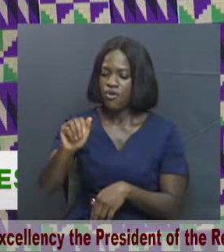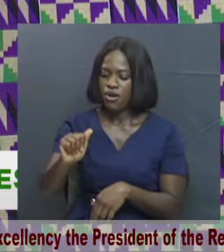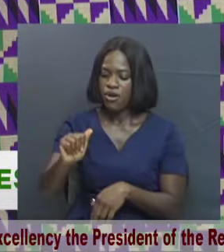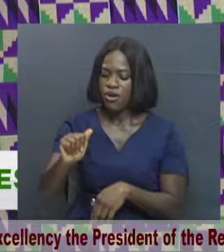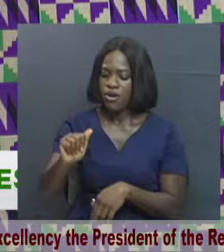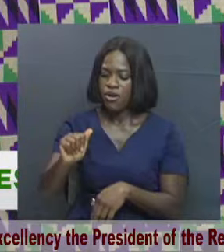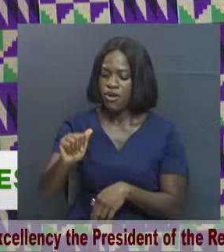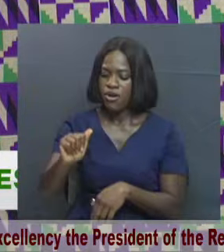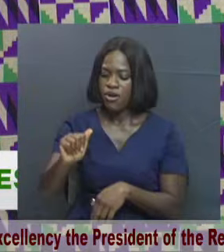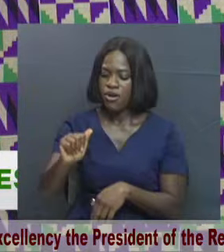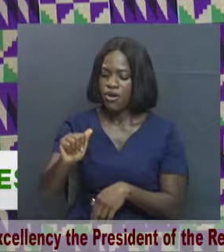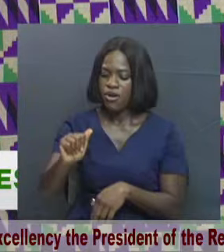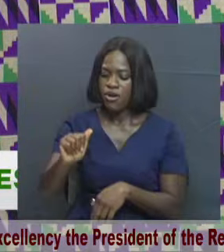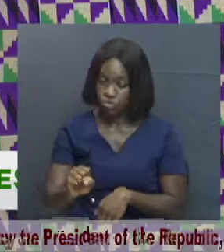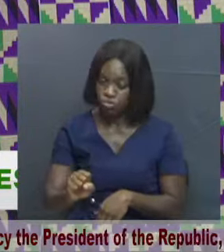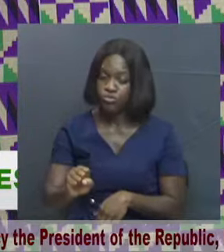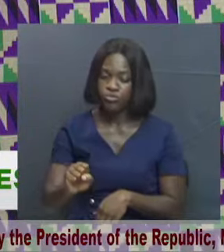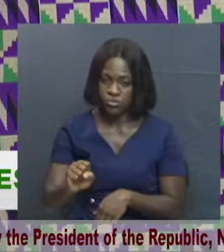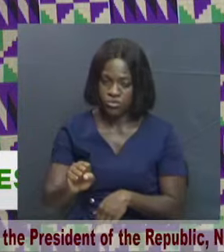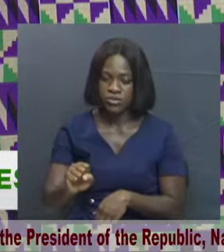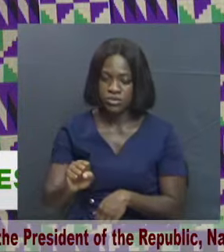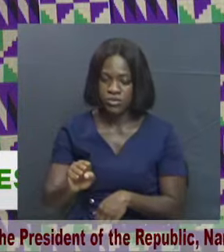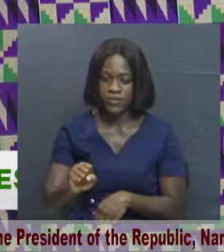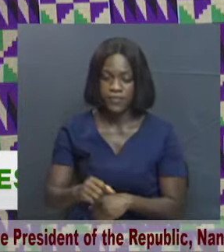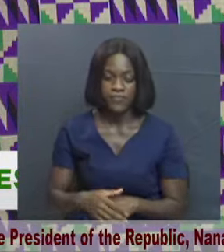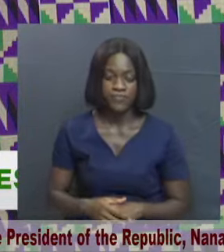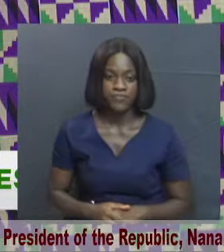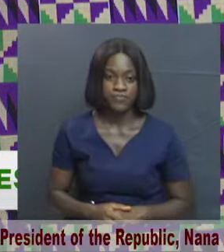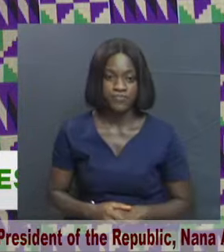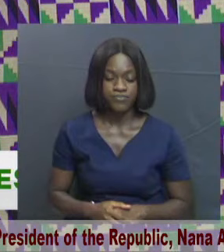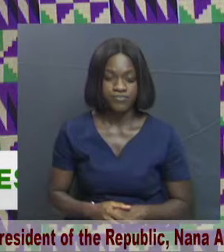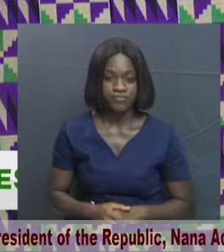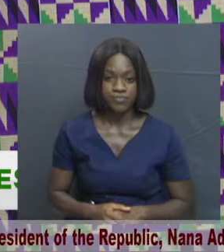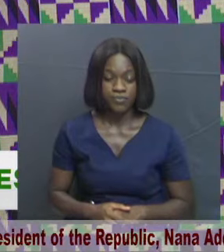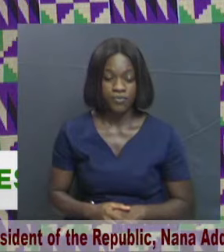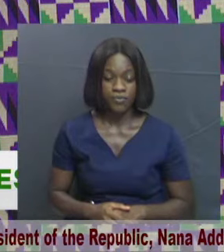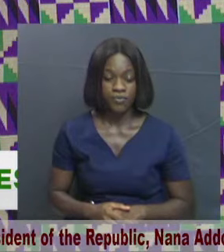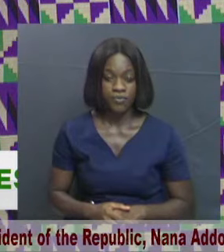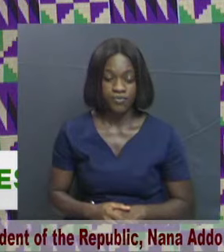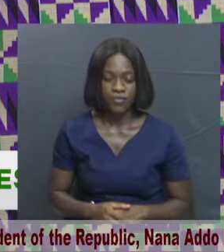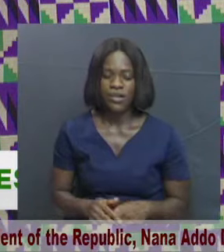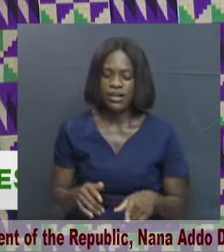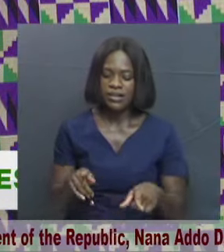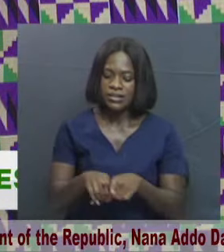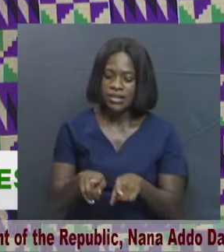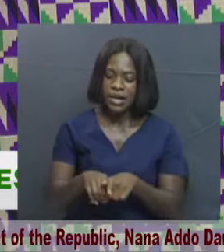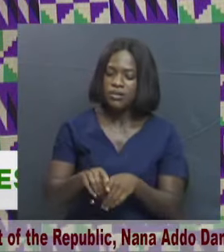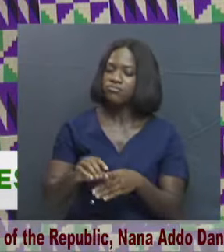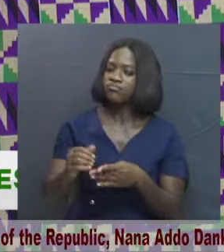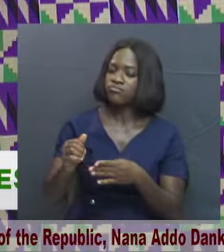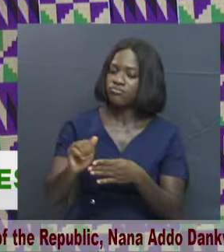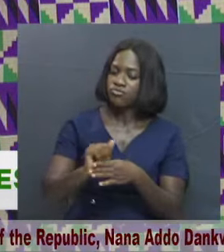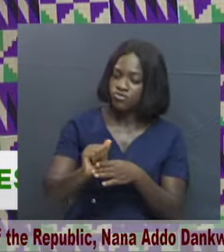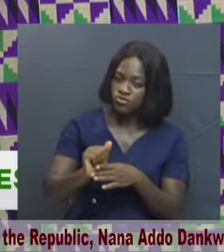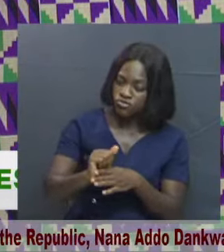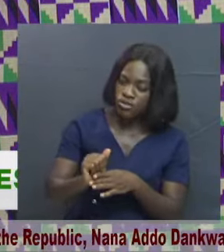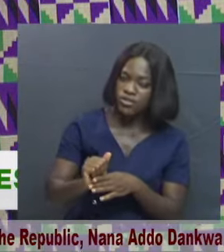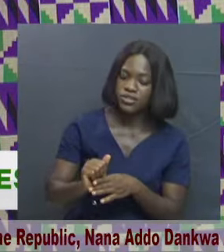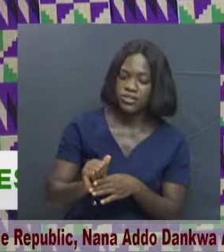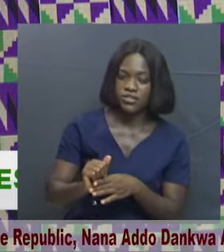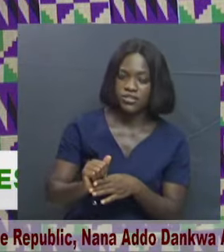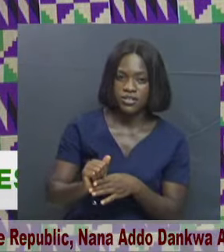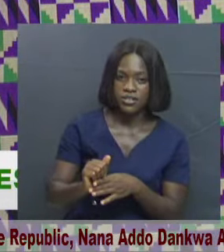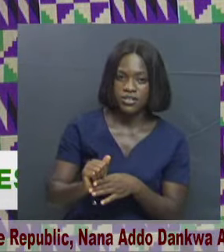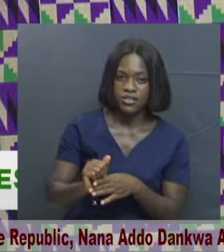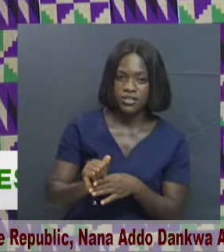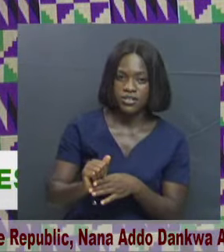African Vehicle Assembly with state-of-the-art equipment for training of auto repair and maintenance Texs